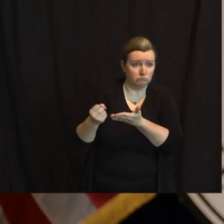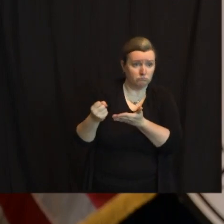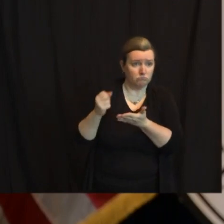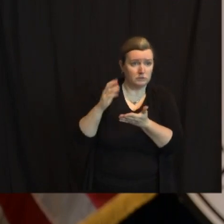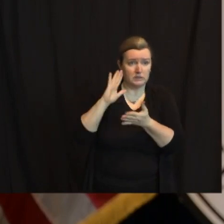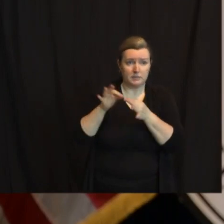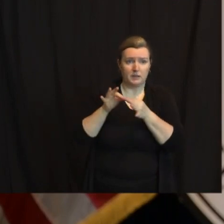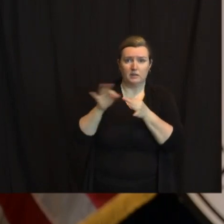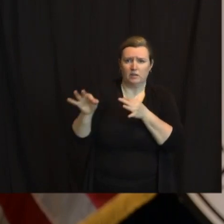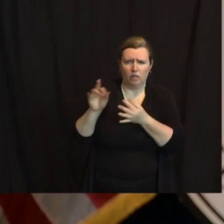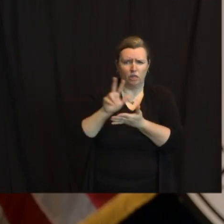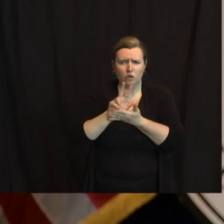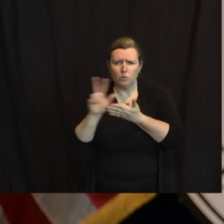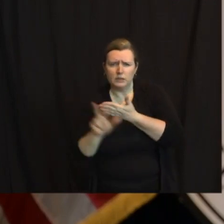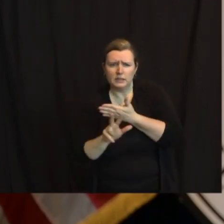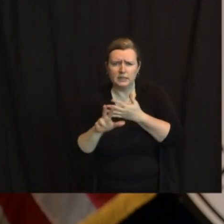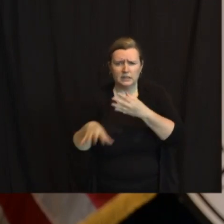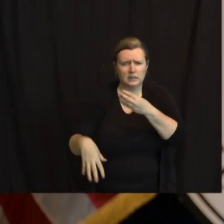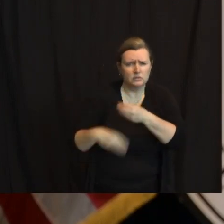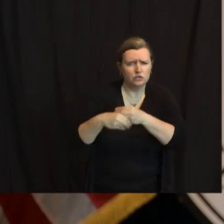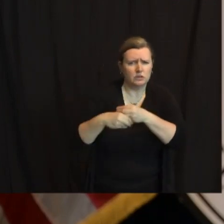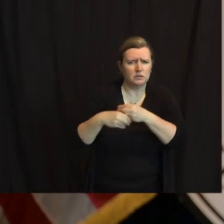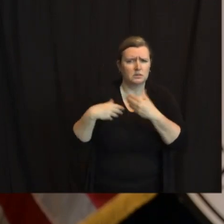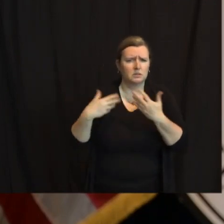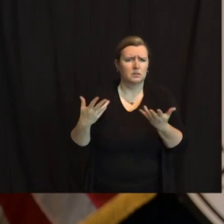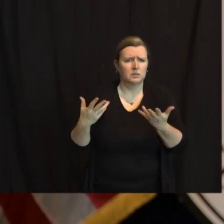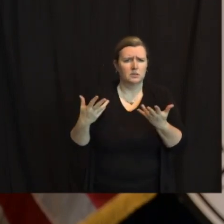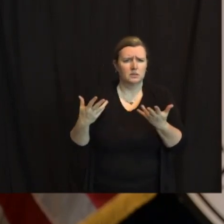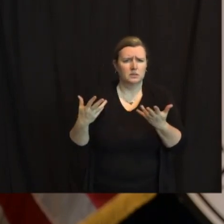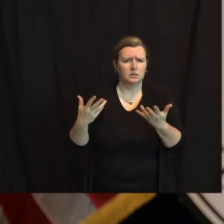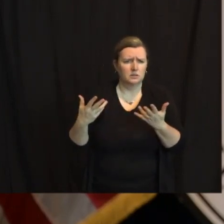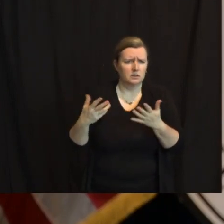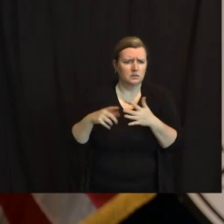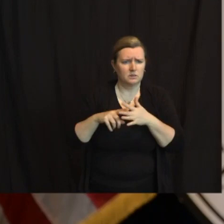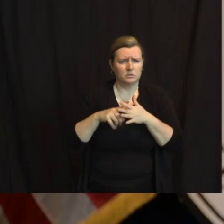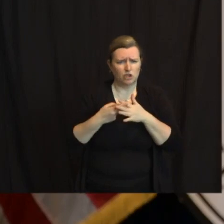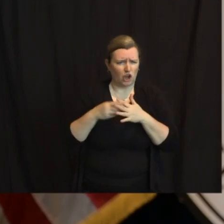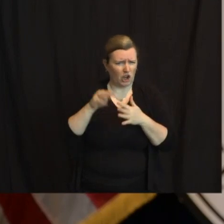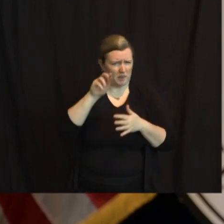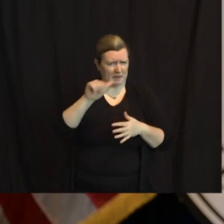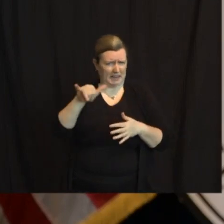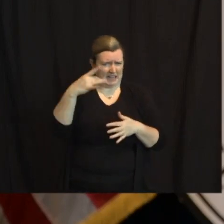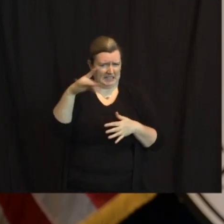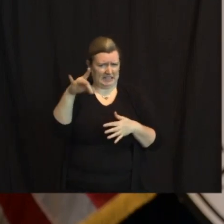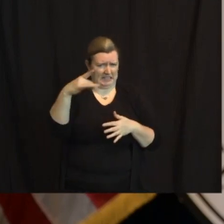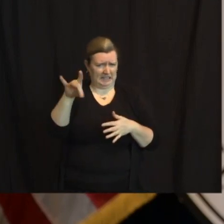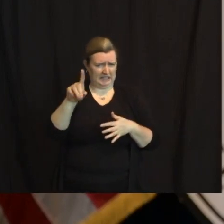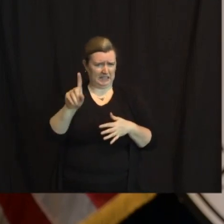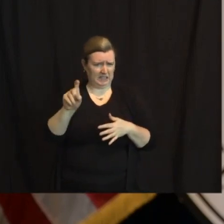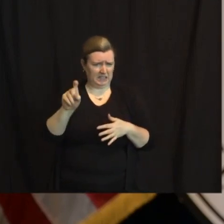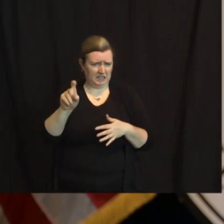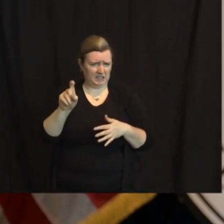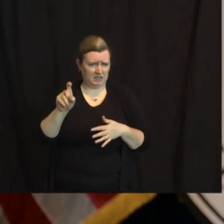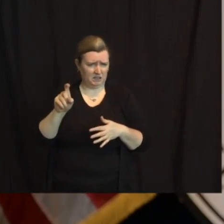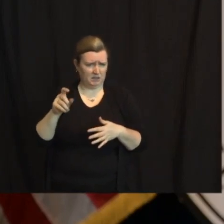to be processed on May 18. Is the computer system not set up to handle these claims, or why is there such a delay